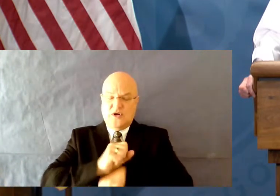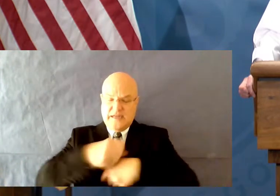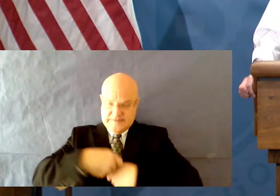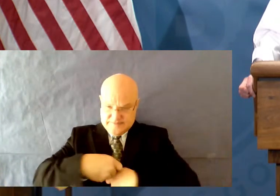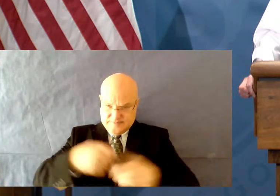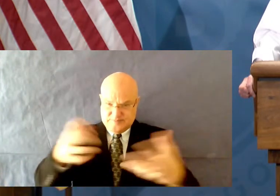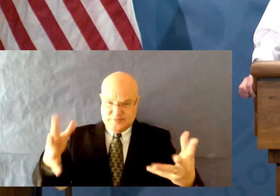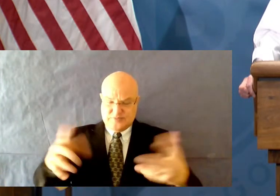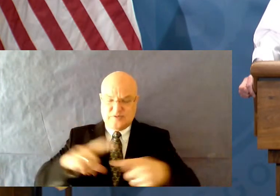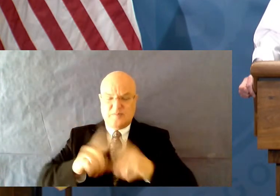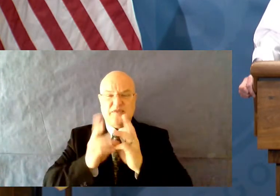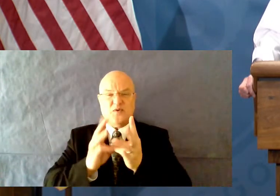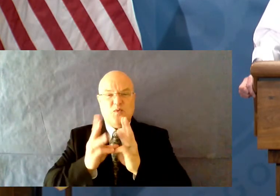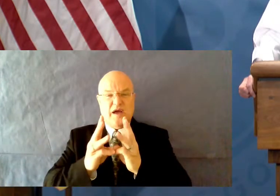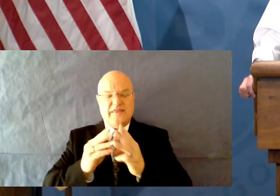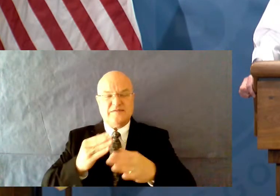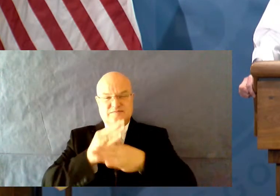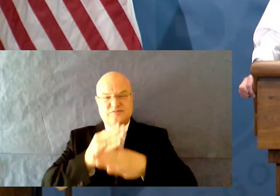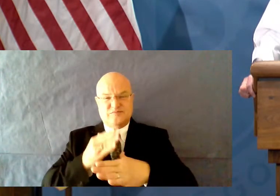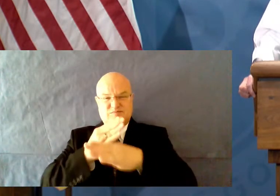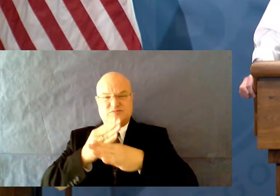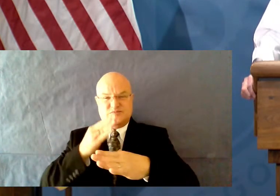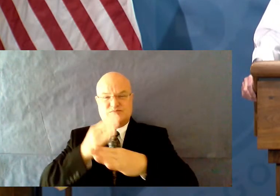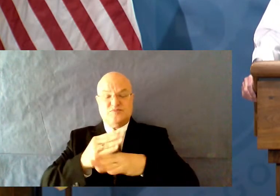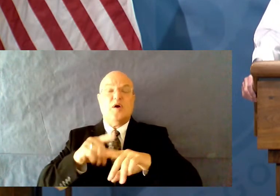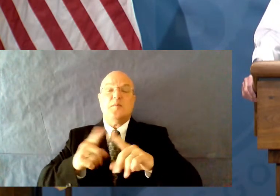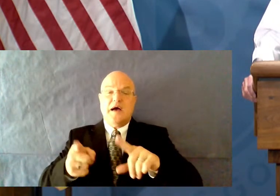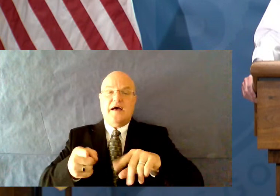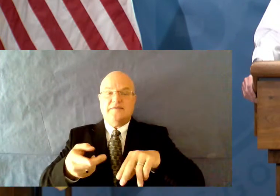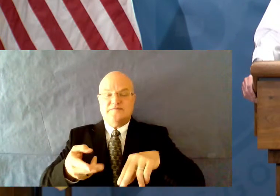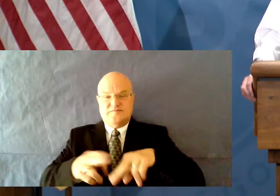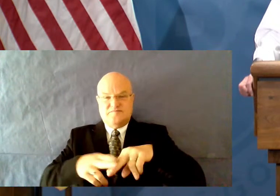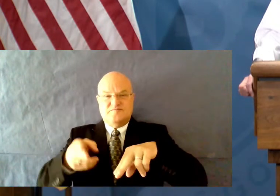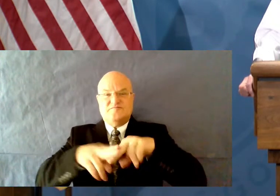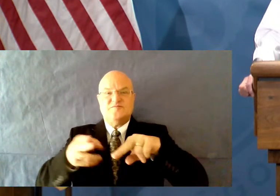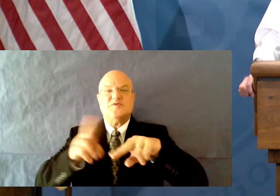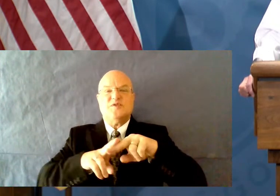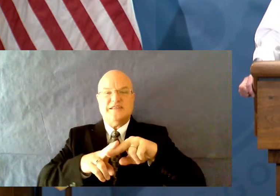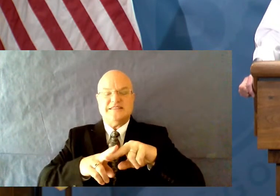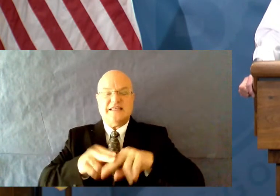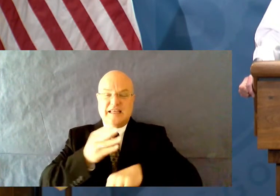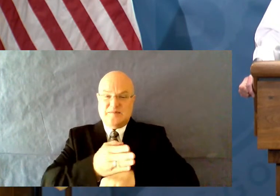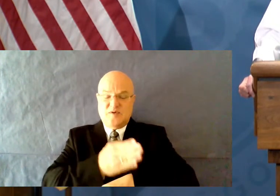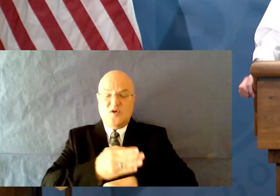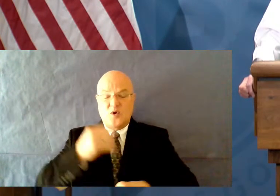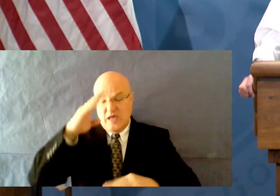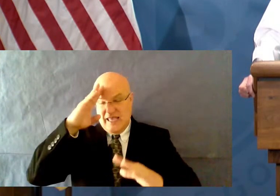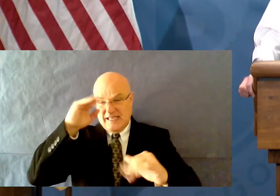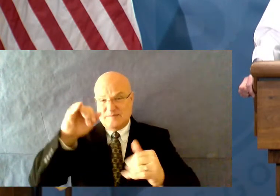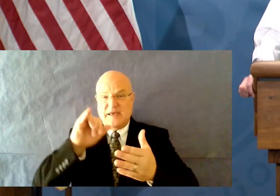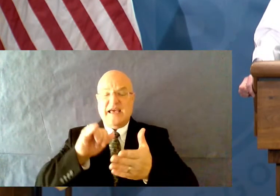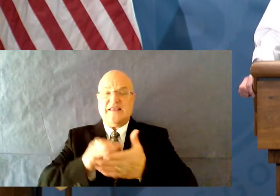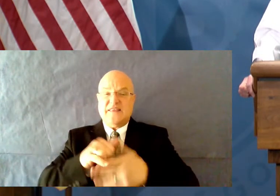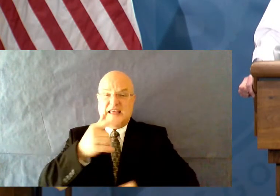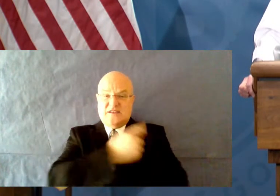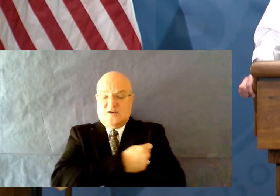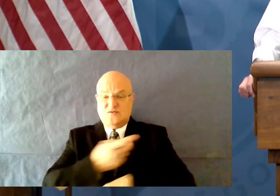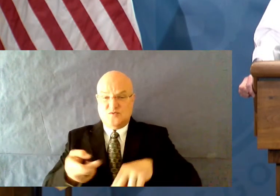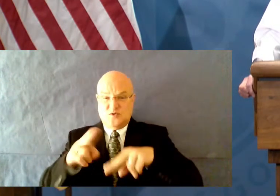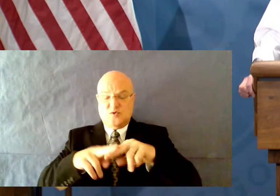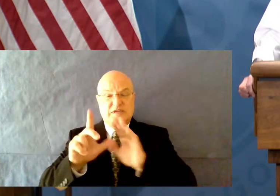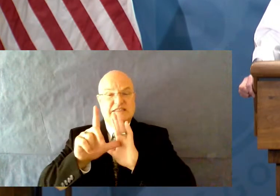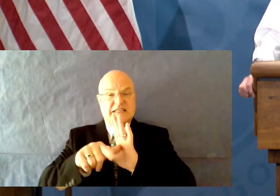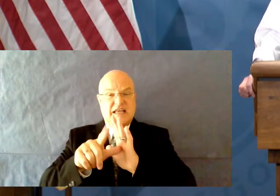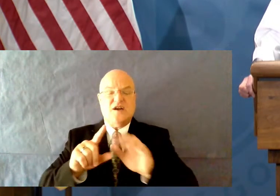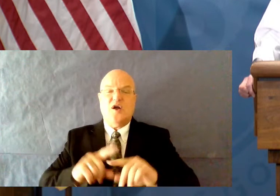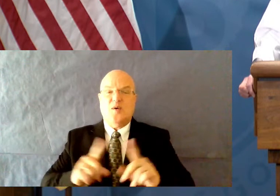they're making great progress on that. And because of that, we expect that dosage to increase down the road, but those details